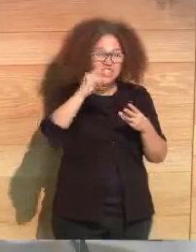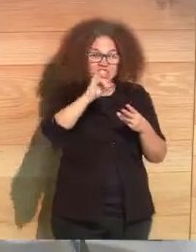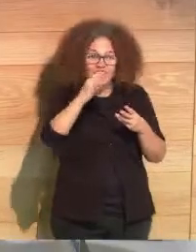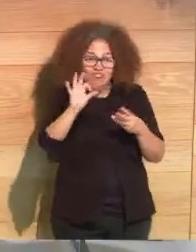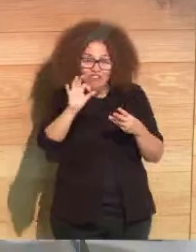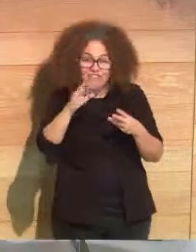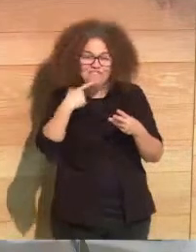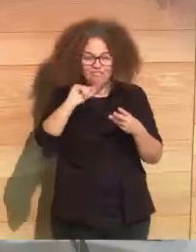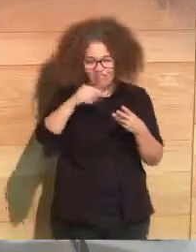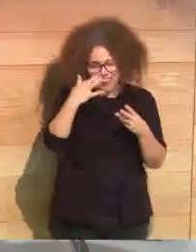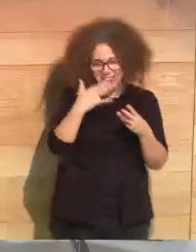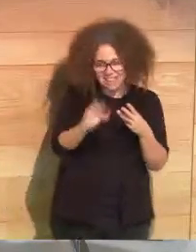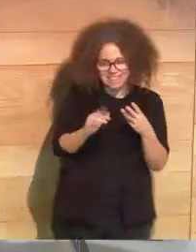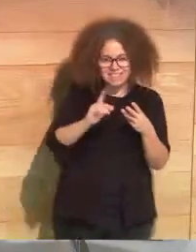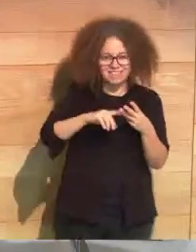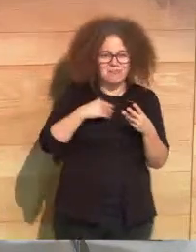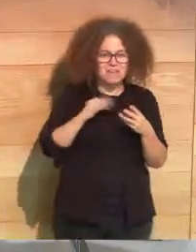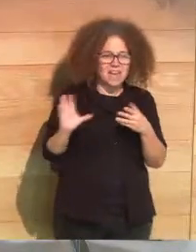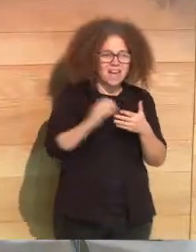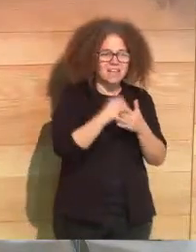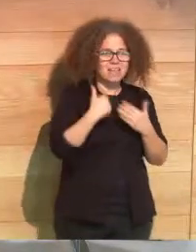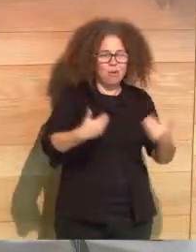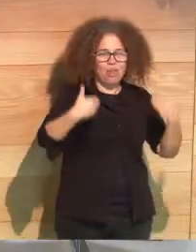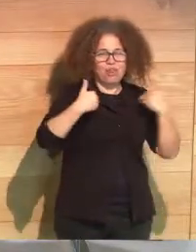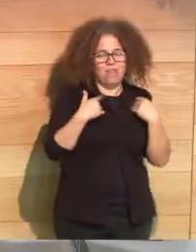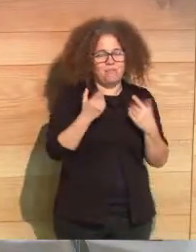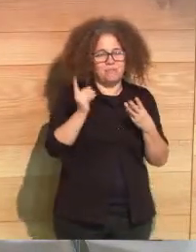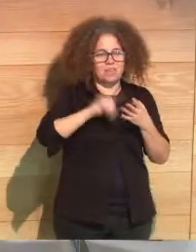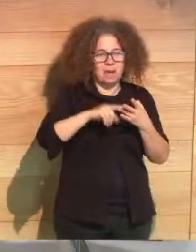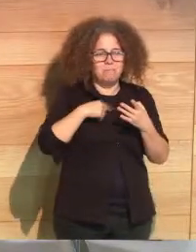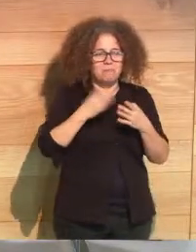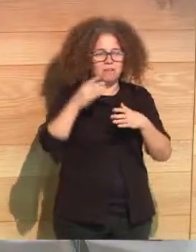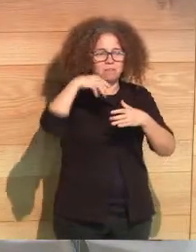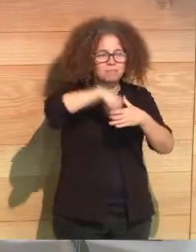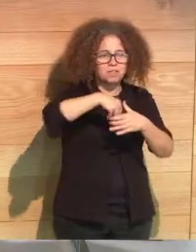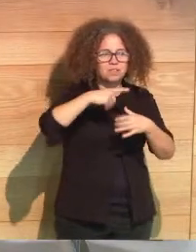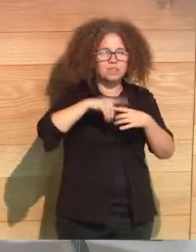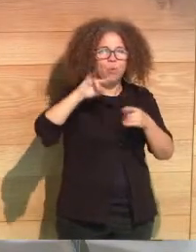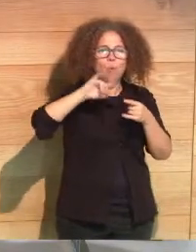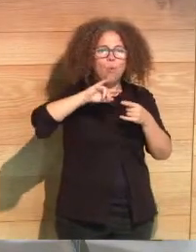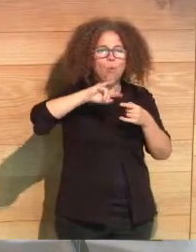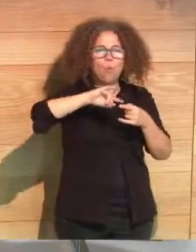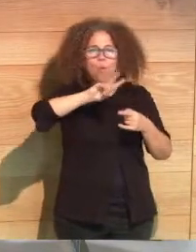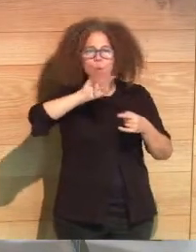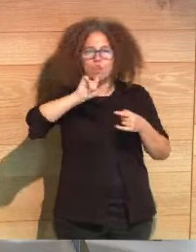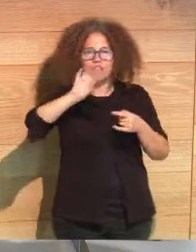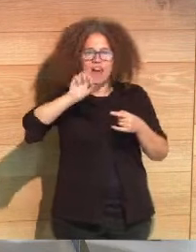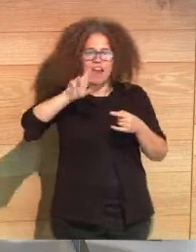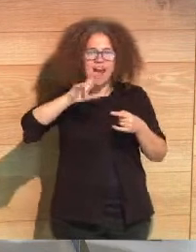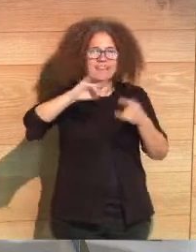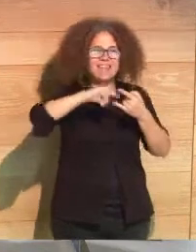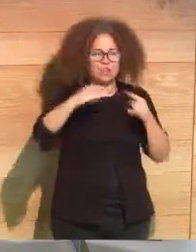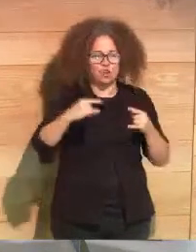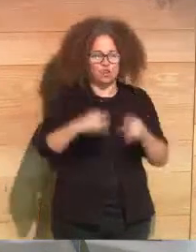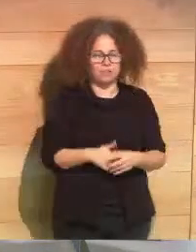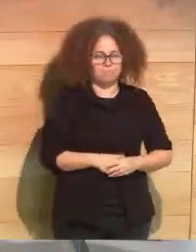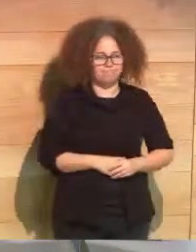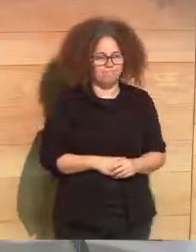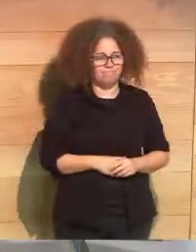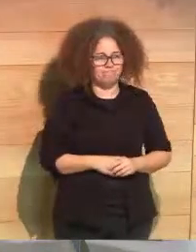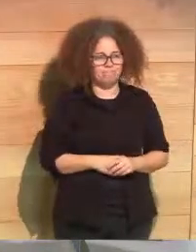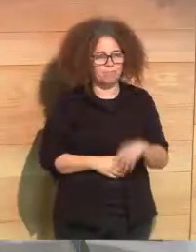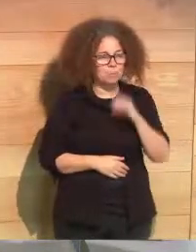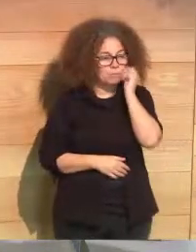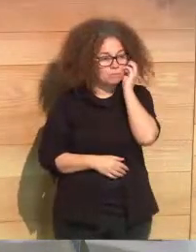yeah, and the team that has set the event, etc. Well,